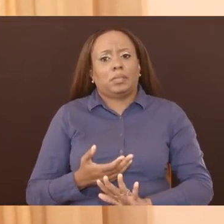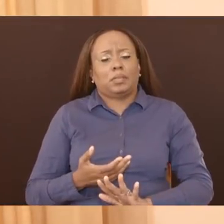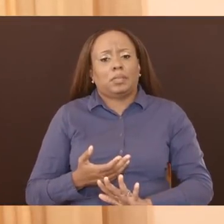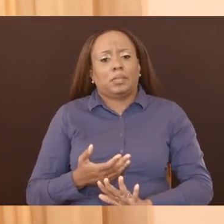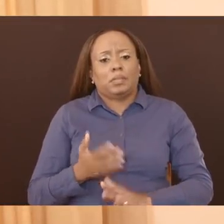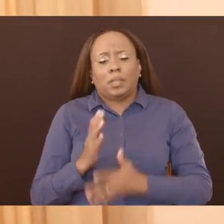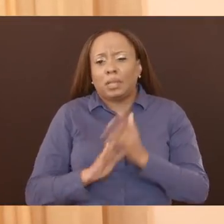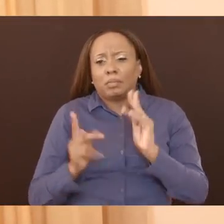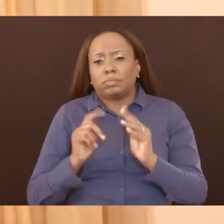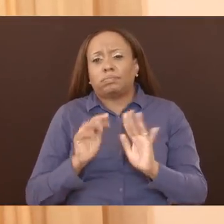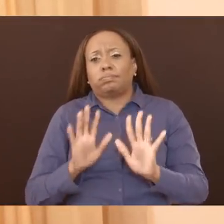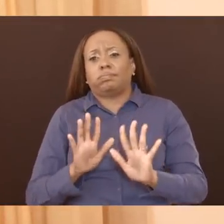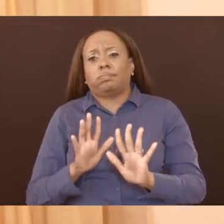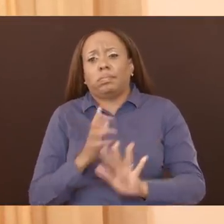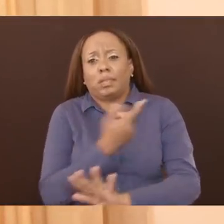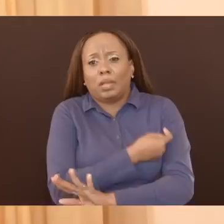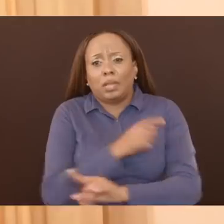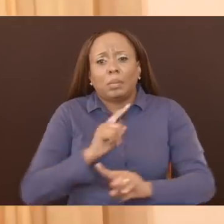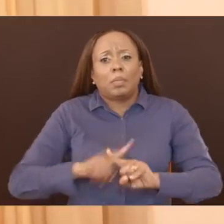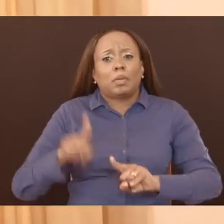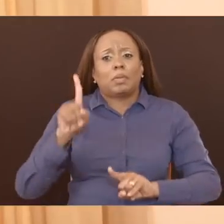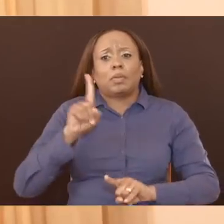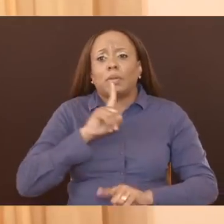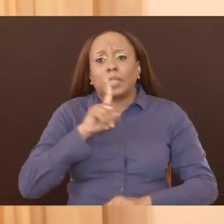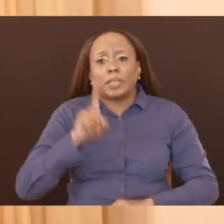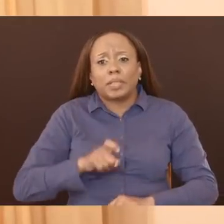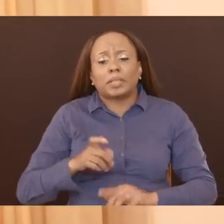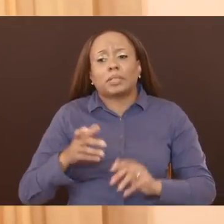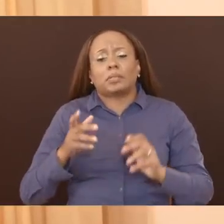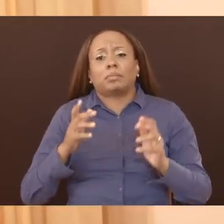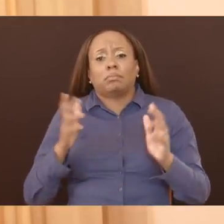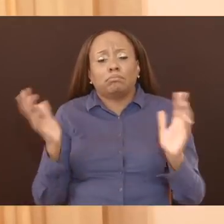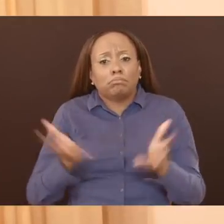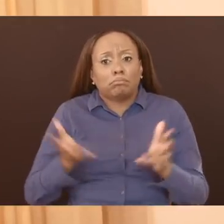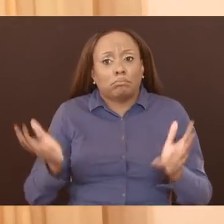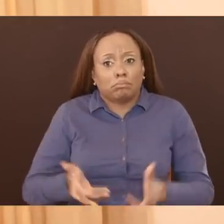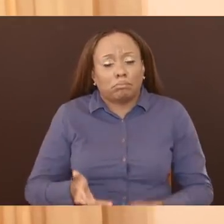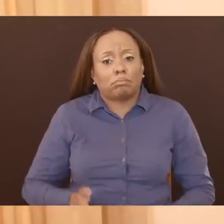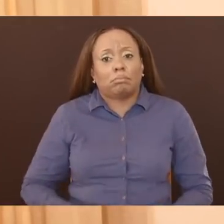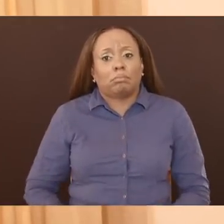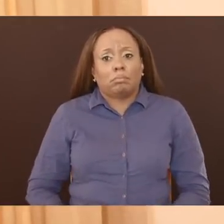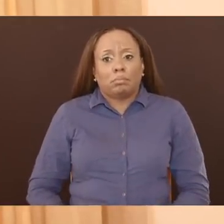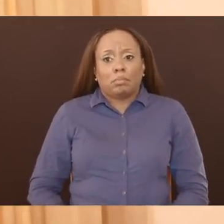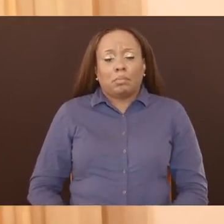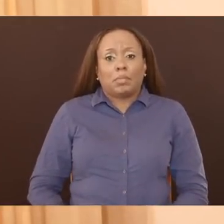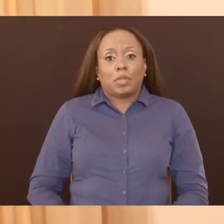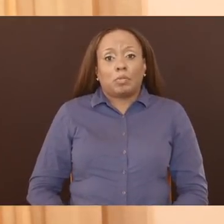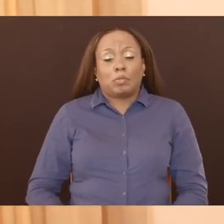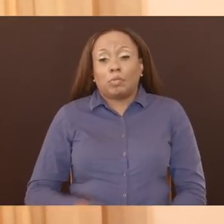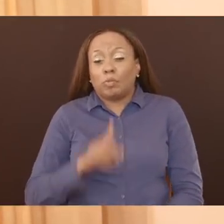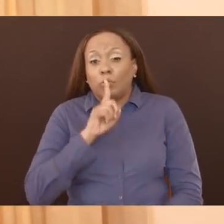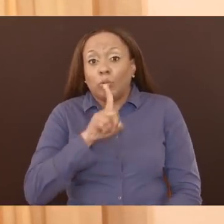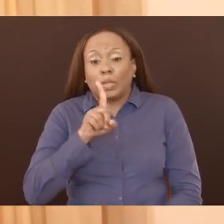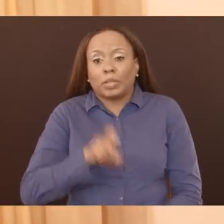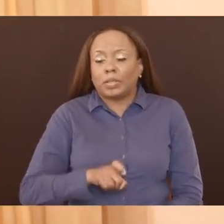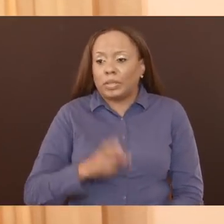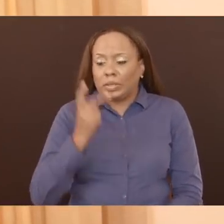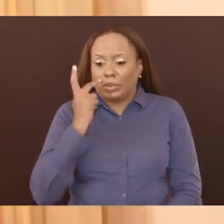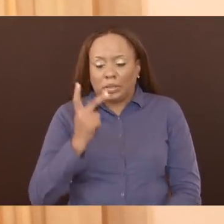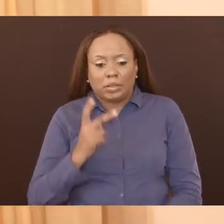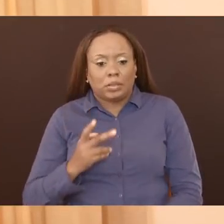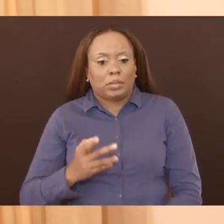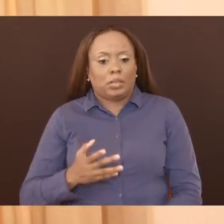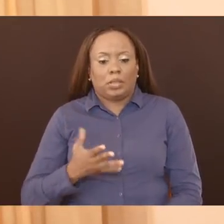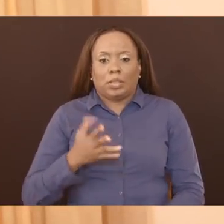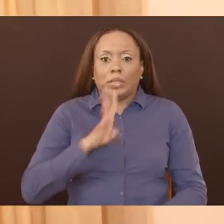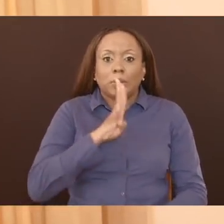enjoy and to be happy with. But it is now having a backlash. And therefore, we have to be able to speak